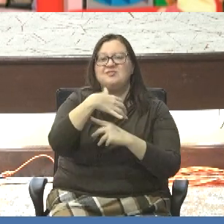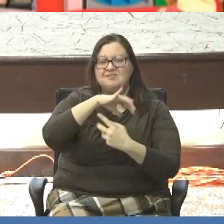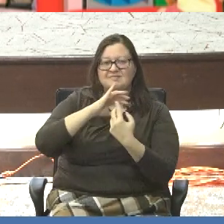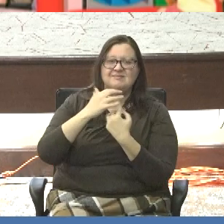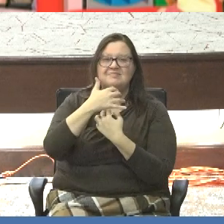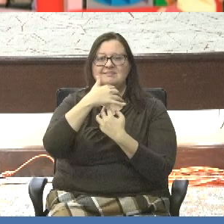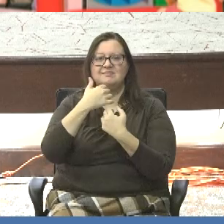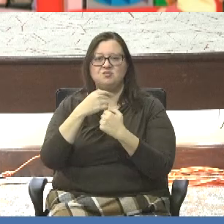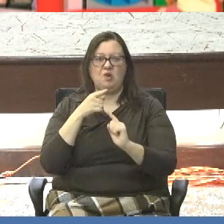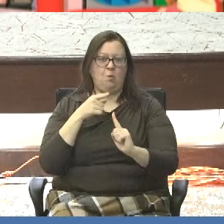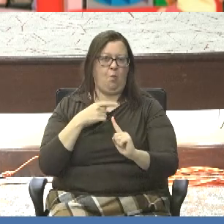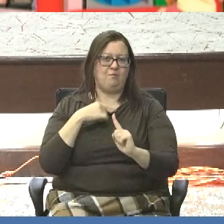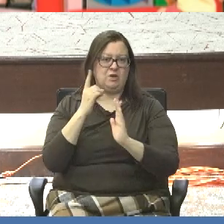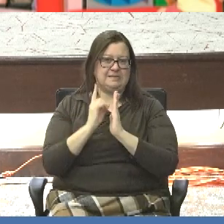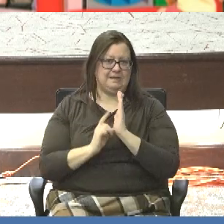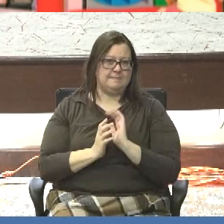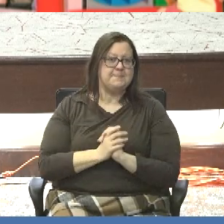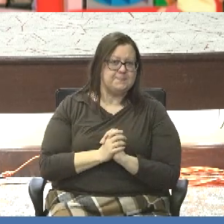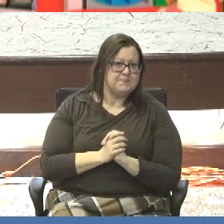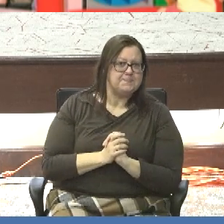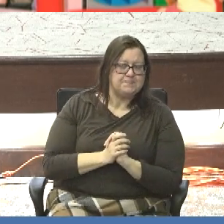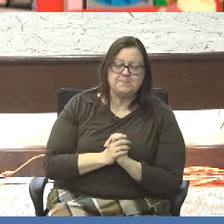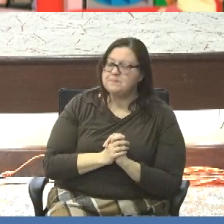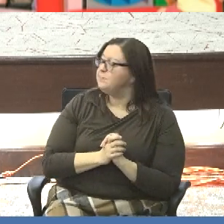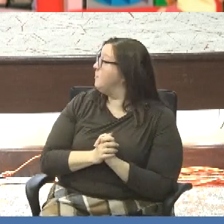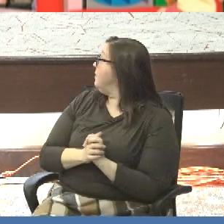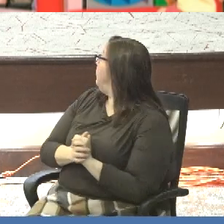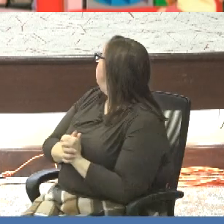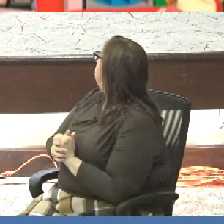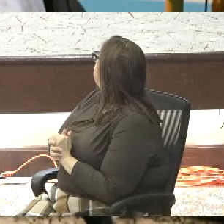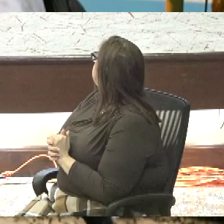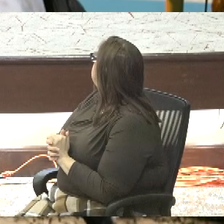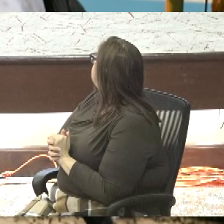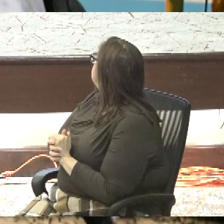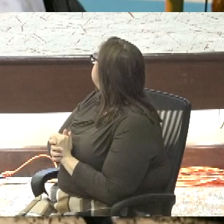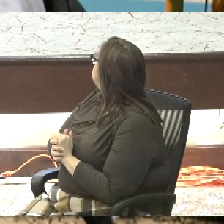we're trying to design here and the different play features.